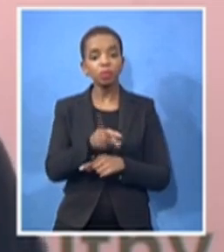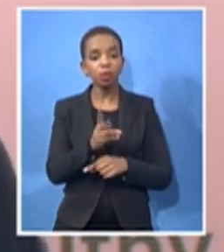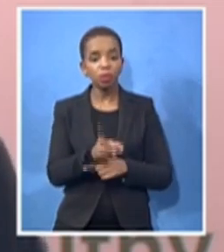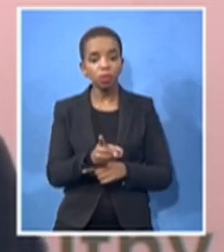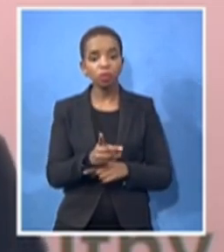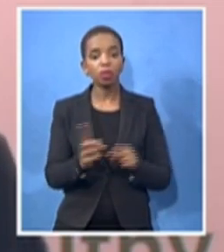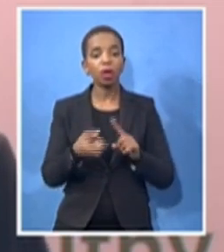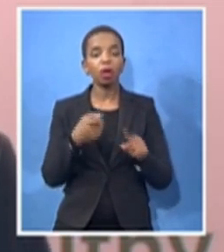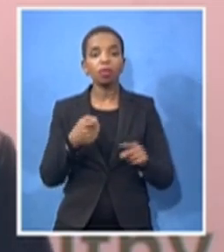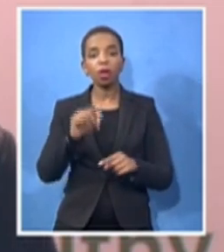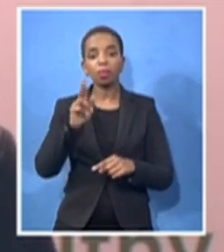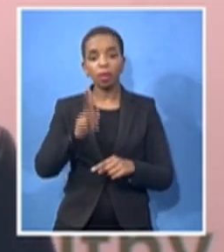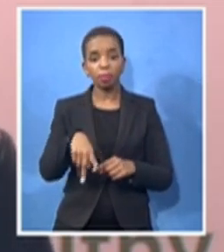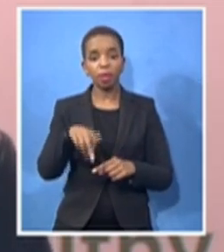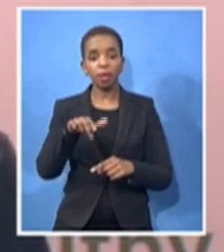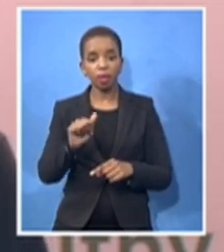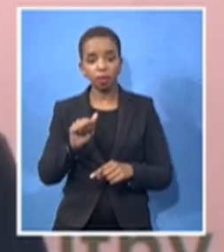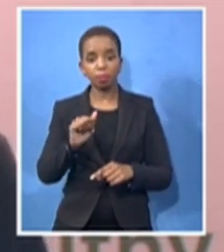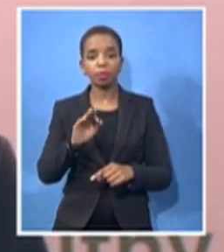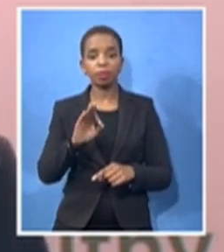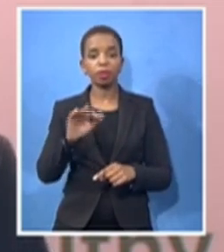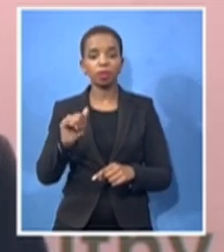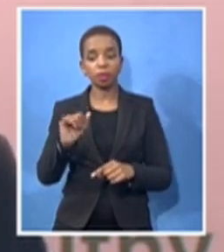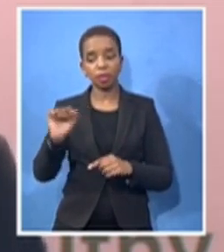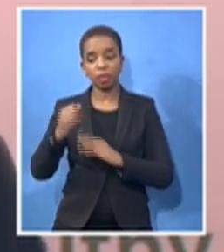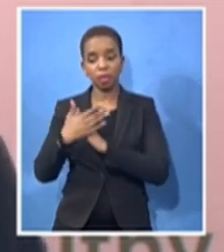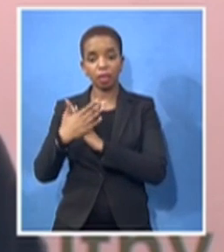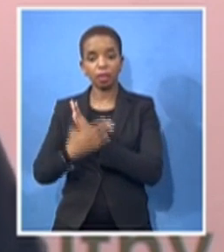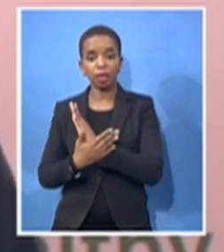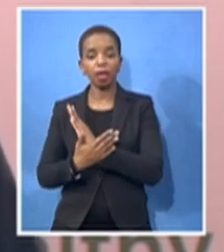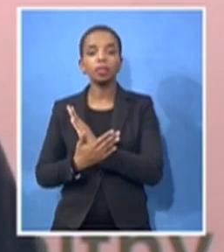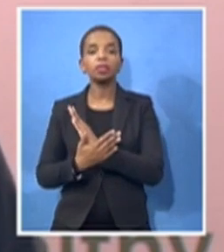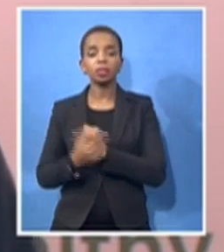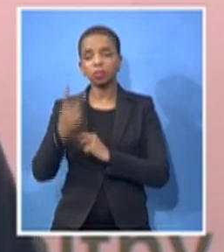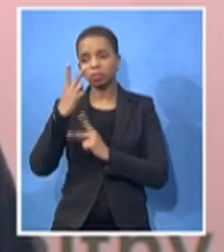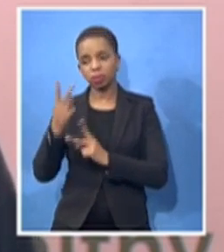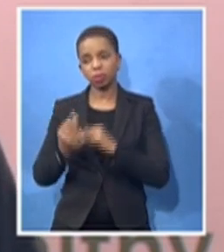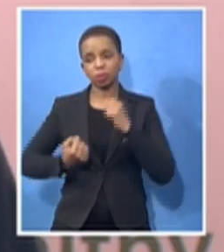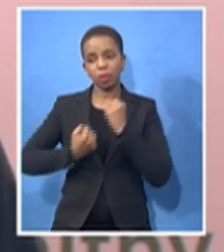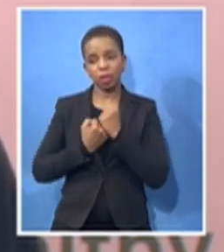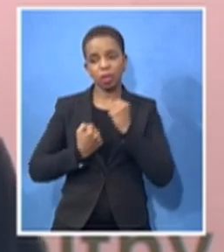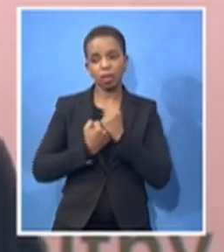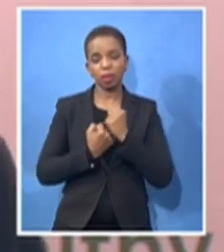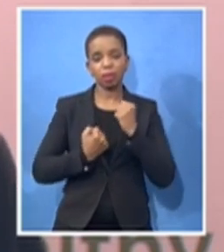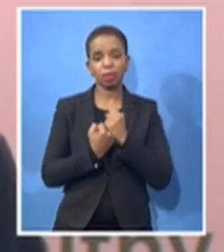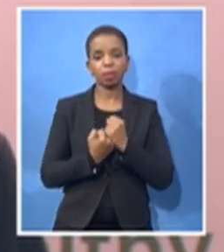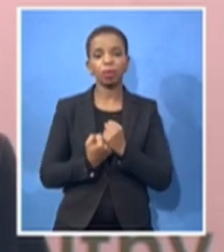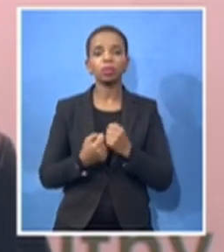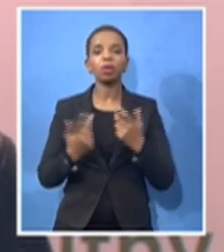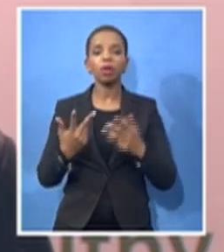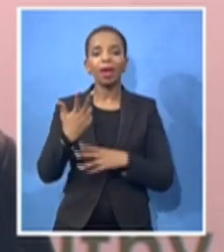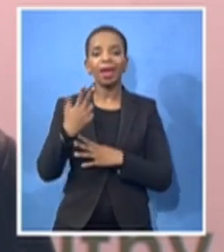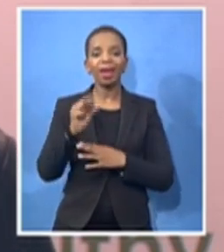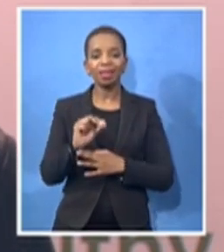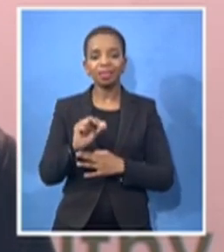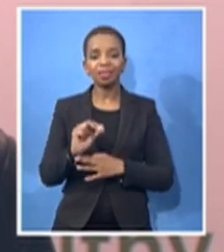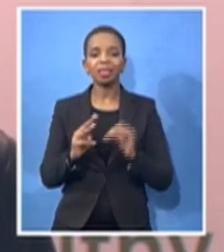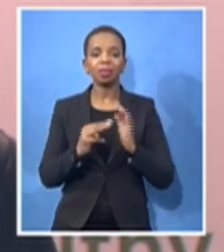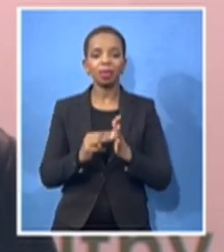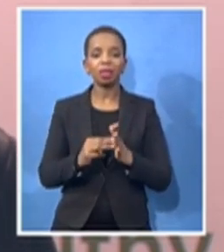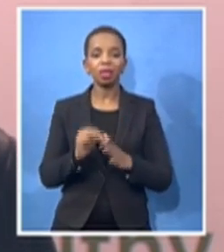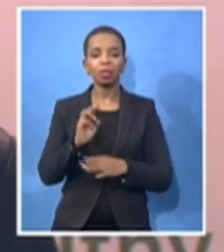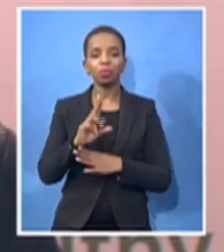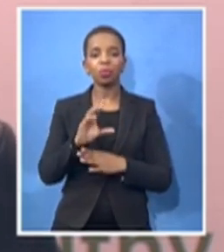as you've mentioned, upwards of $80 billion over the many years in our fight against HIV and